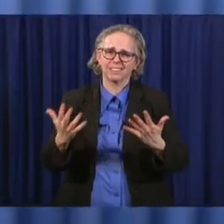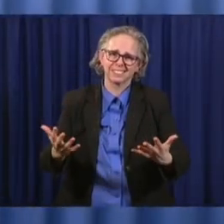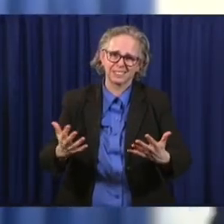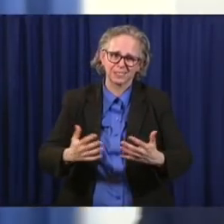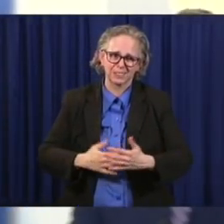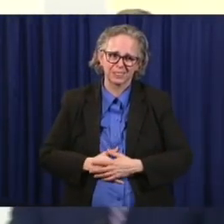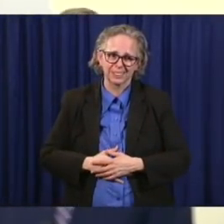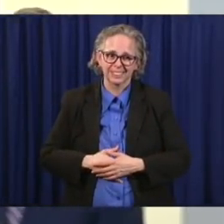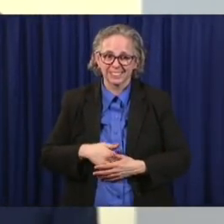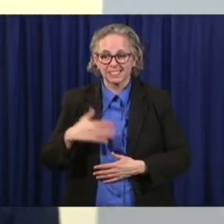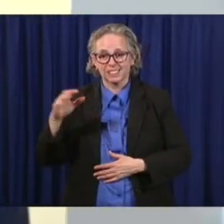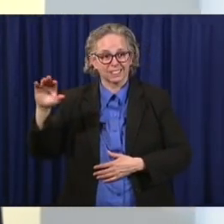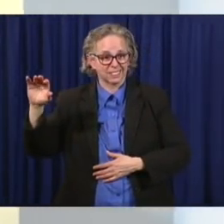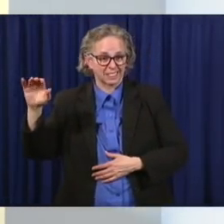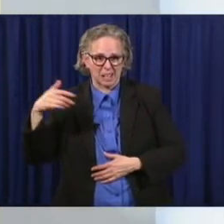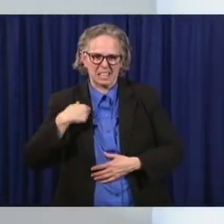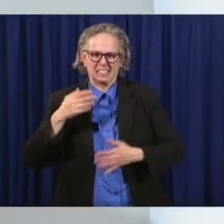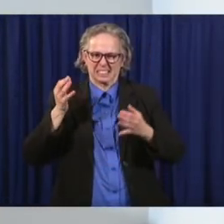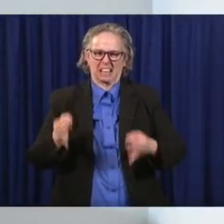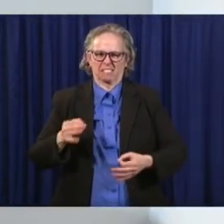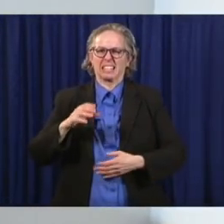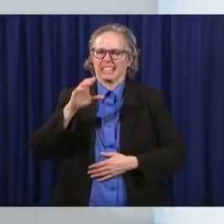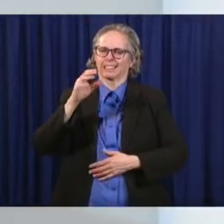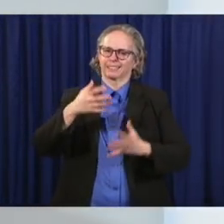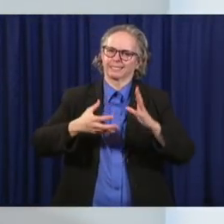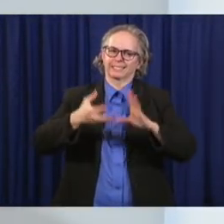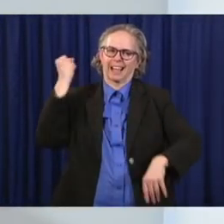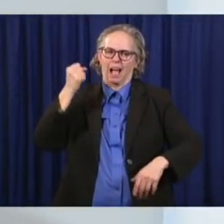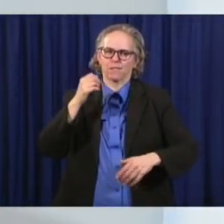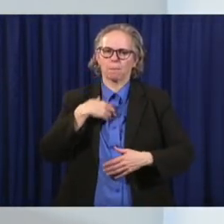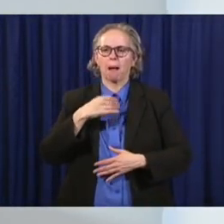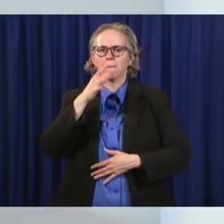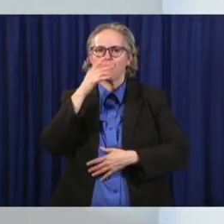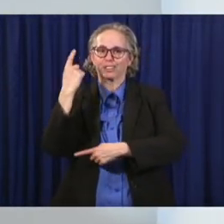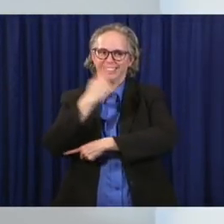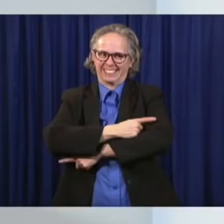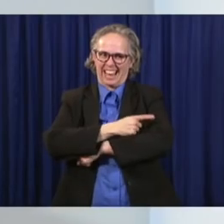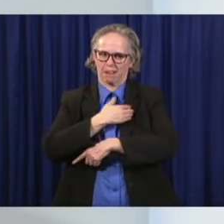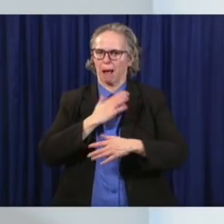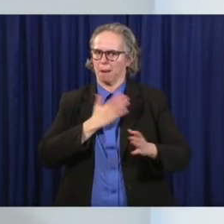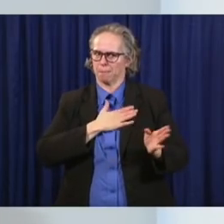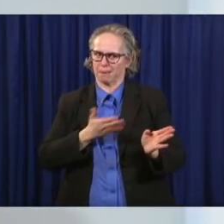Definitely carry out for Mother's Day. That's for sure at our house. Don't.